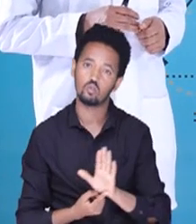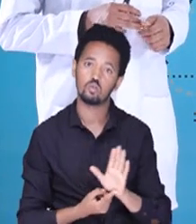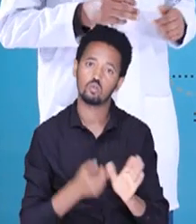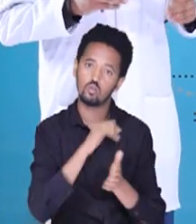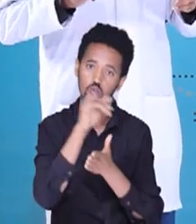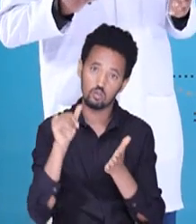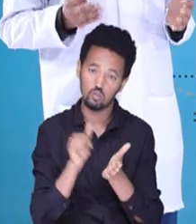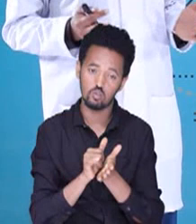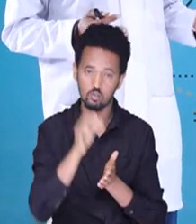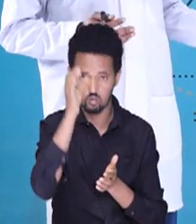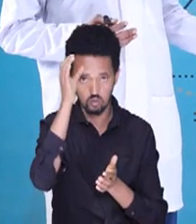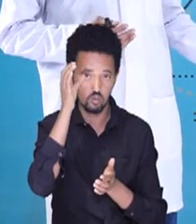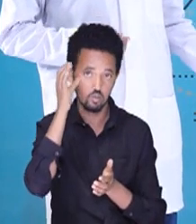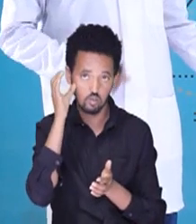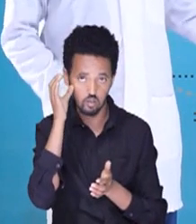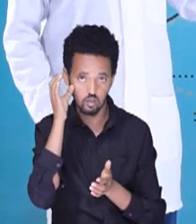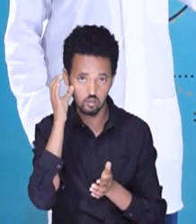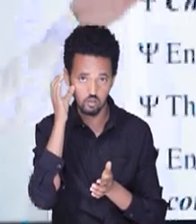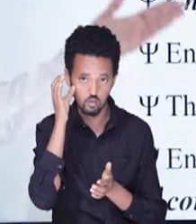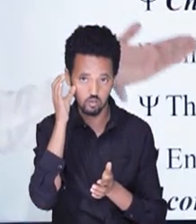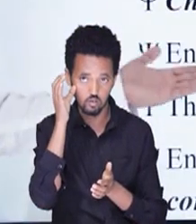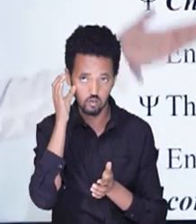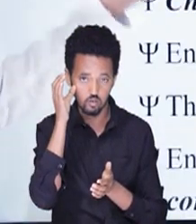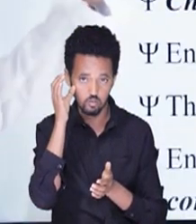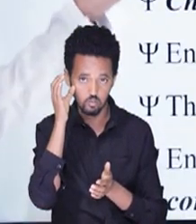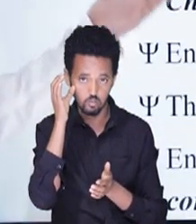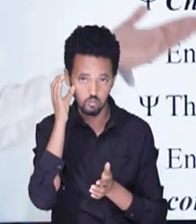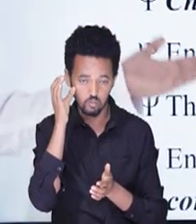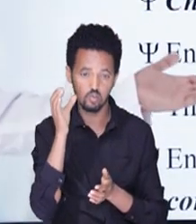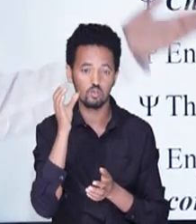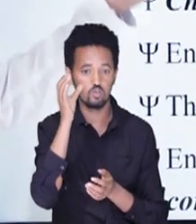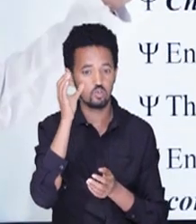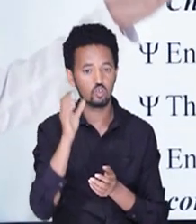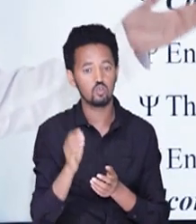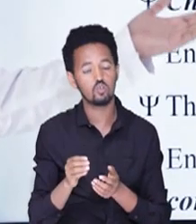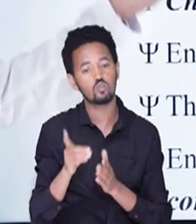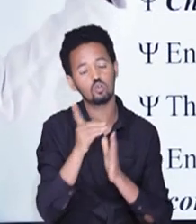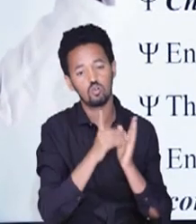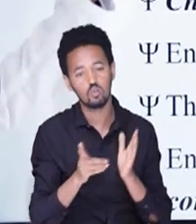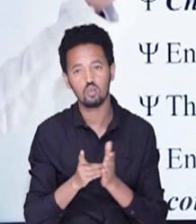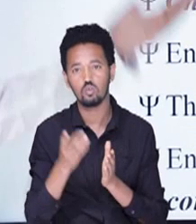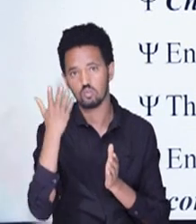Then Charles I was beheaded in January